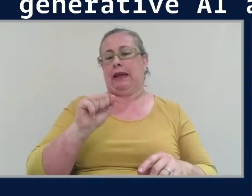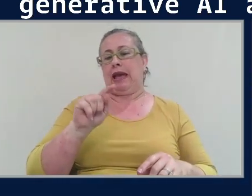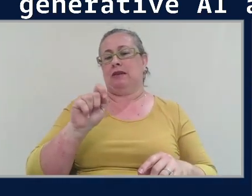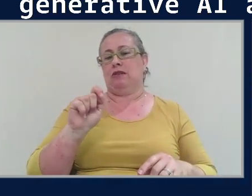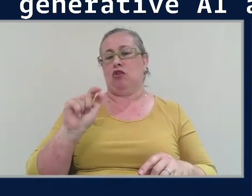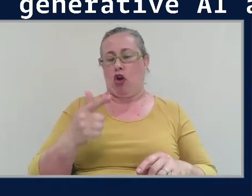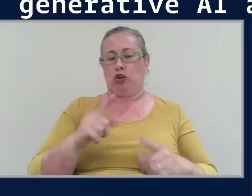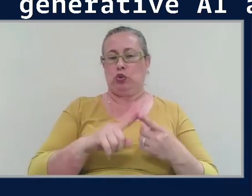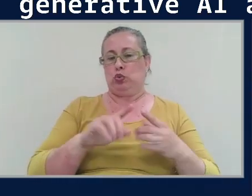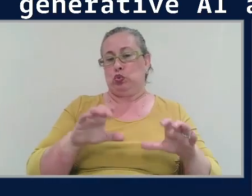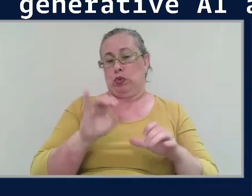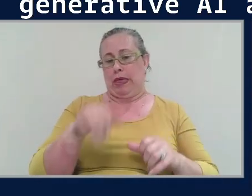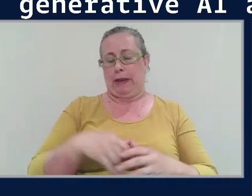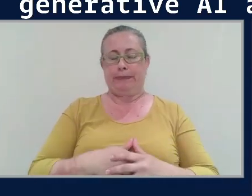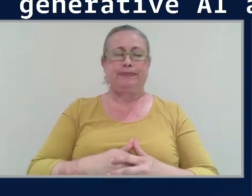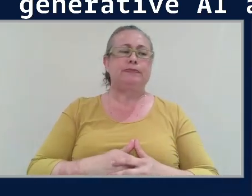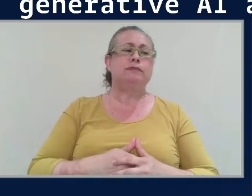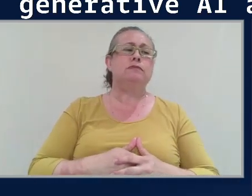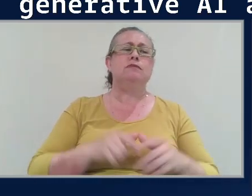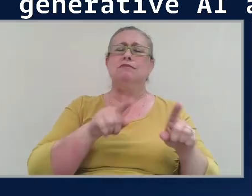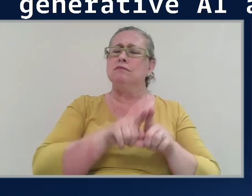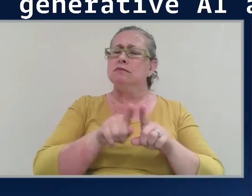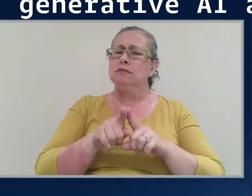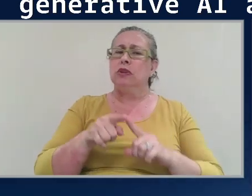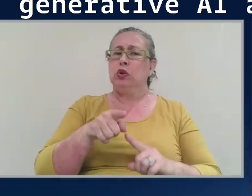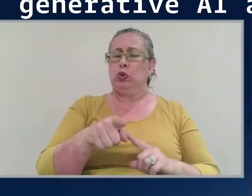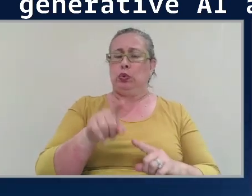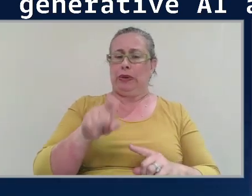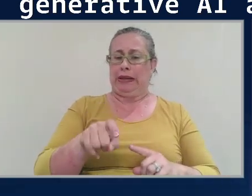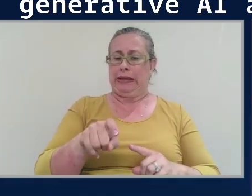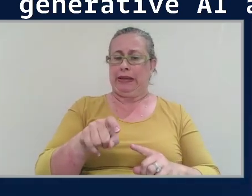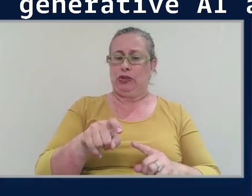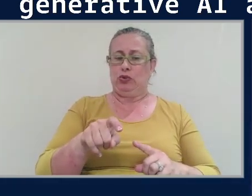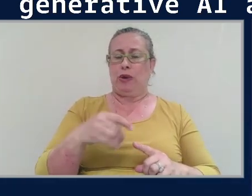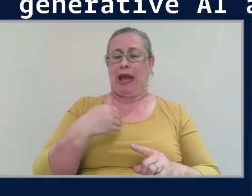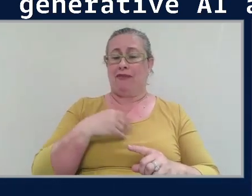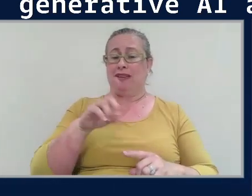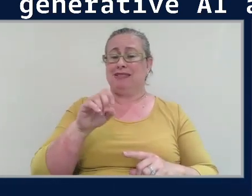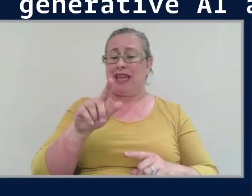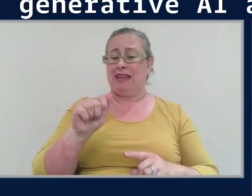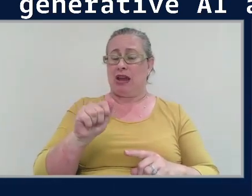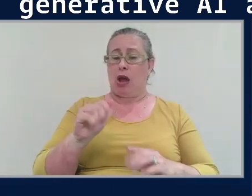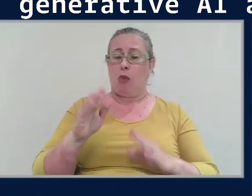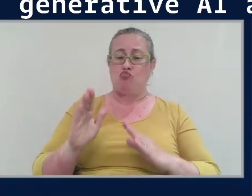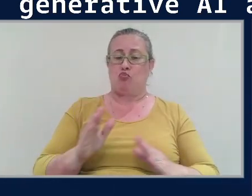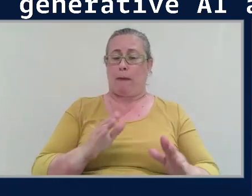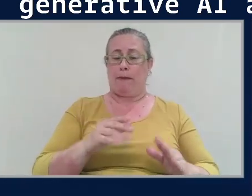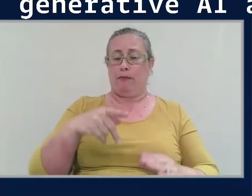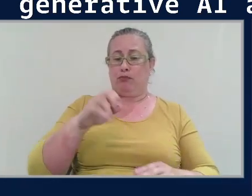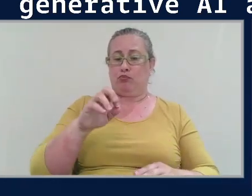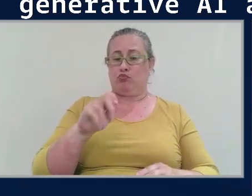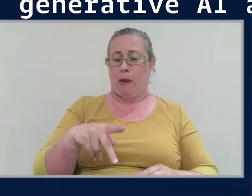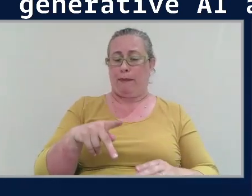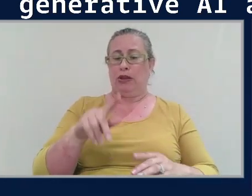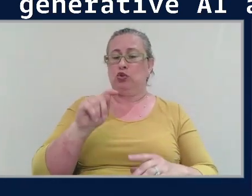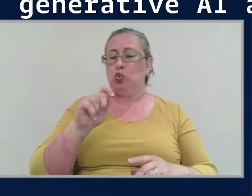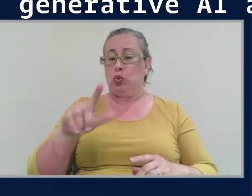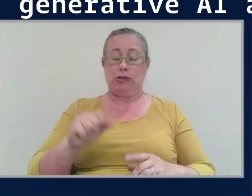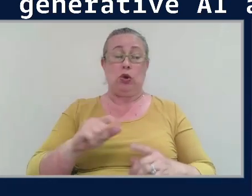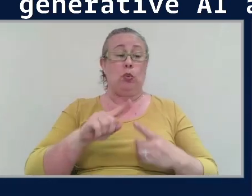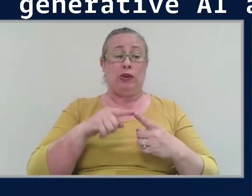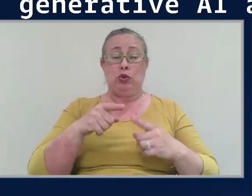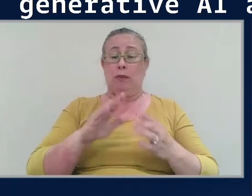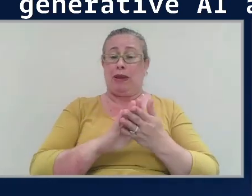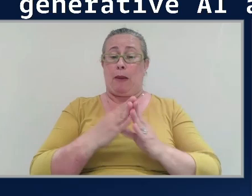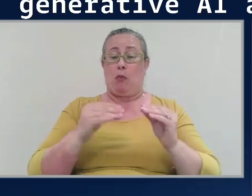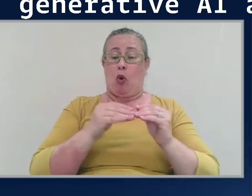But then also you really need data preparation tools, because as you get more sophisticated, you may start